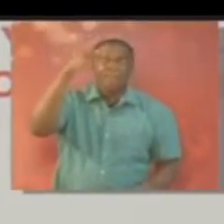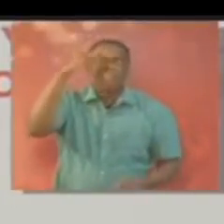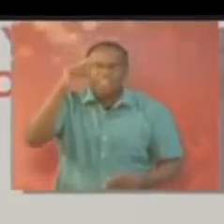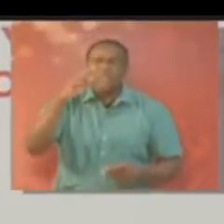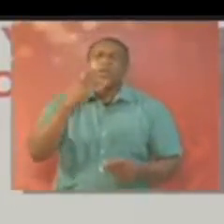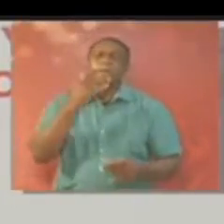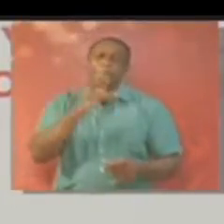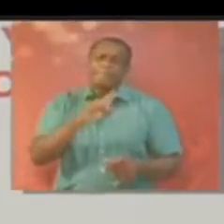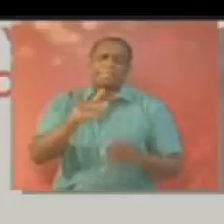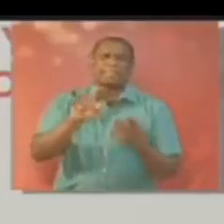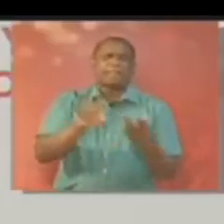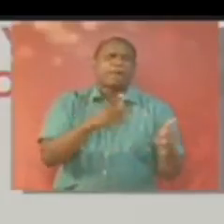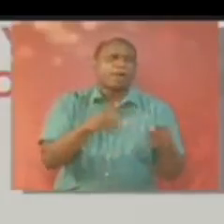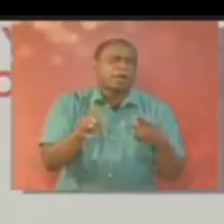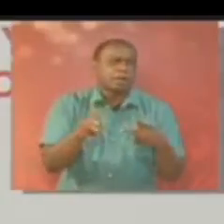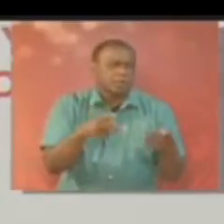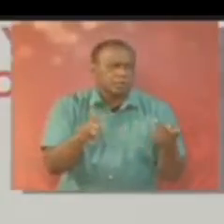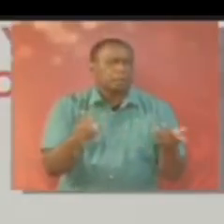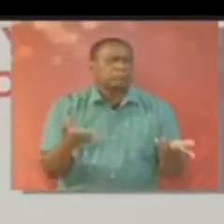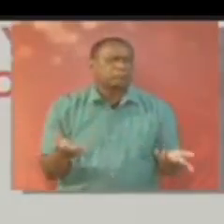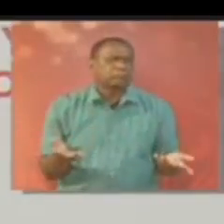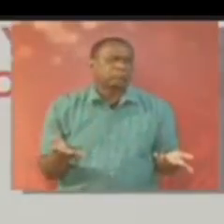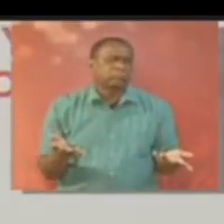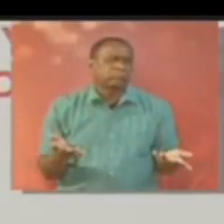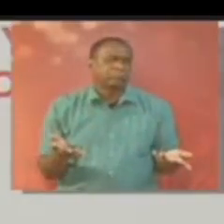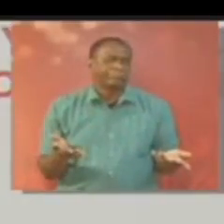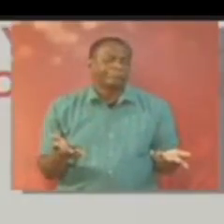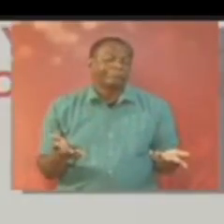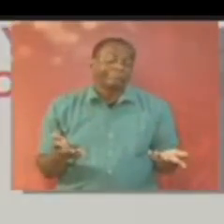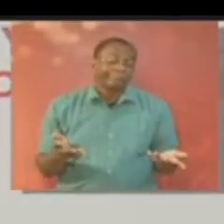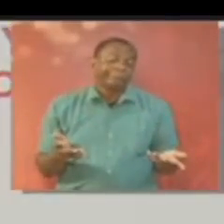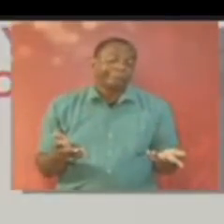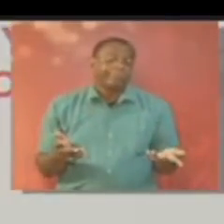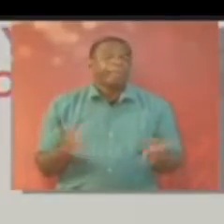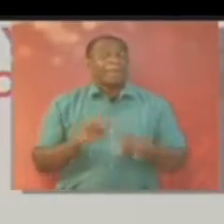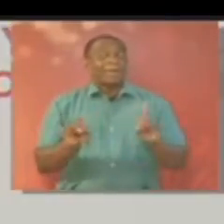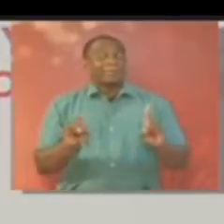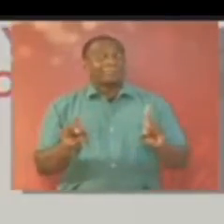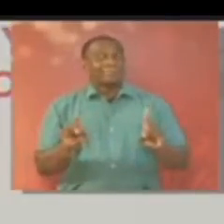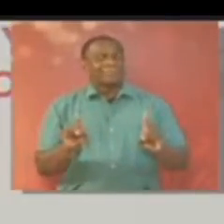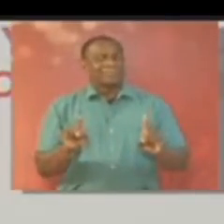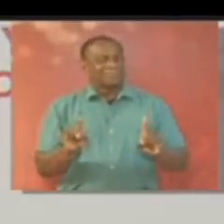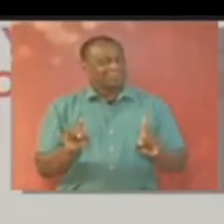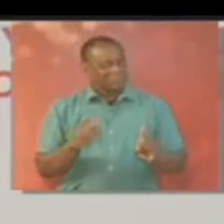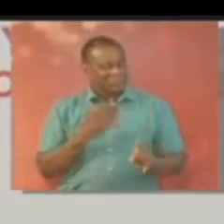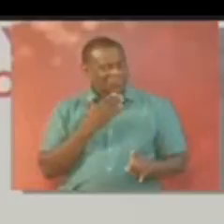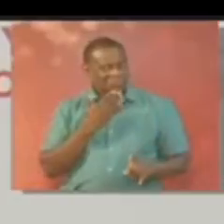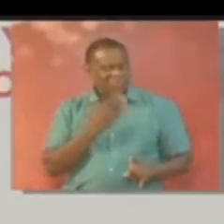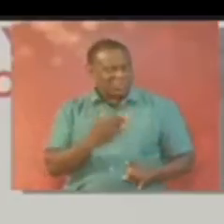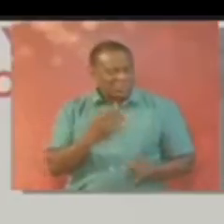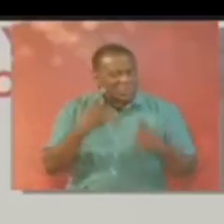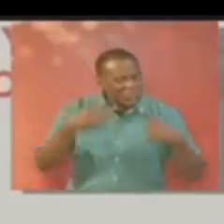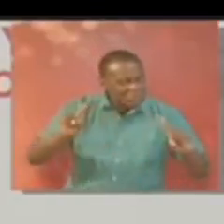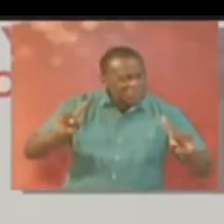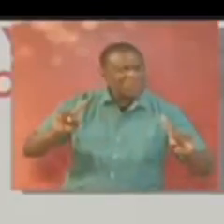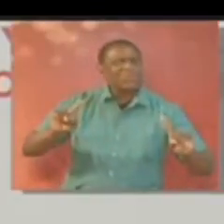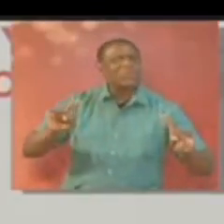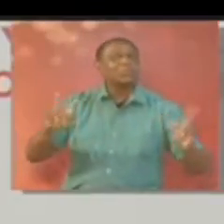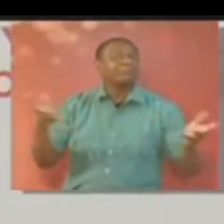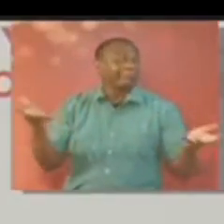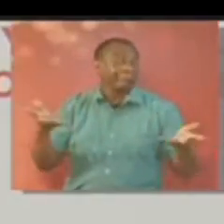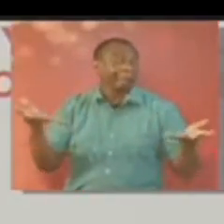So that's the concerning news. There is some good news though. Over the last